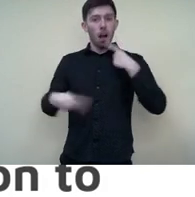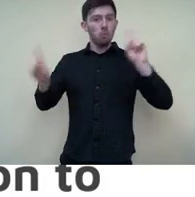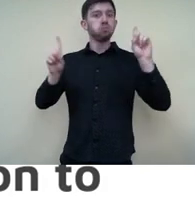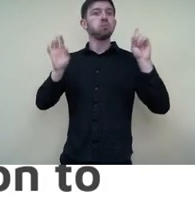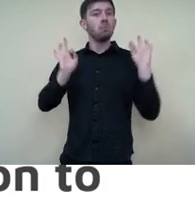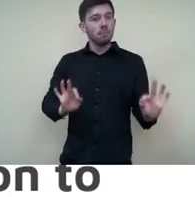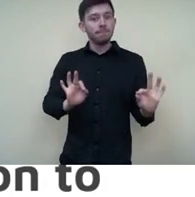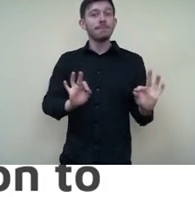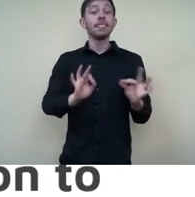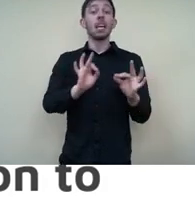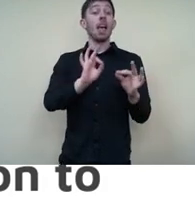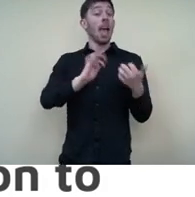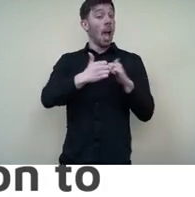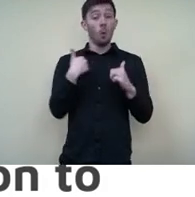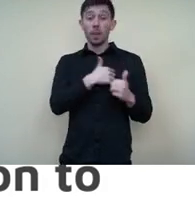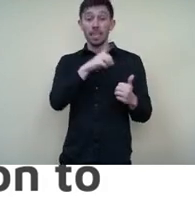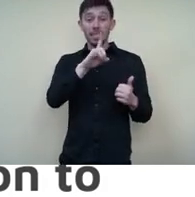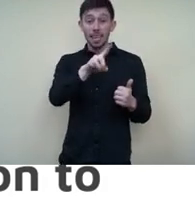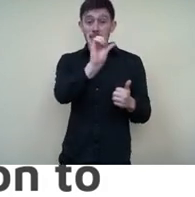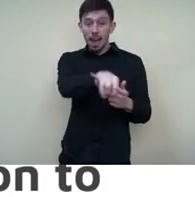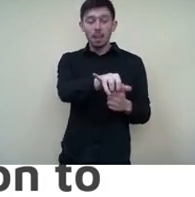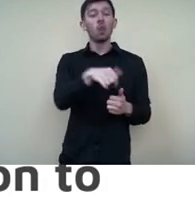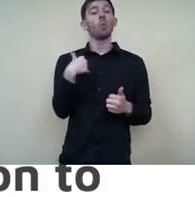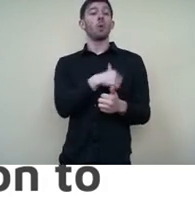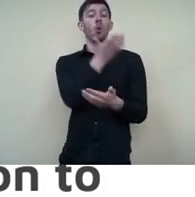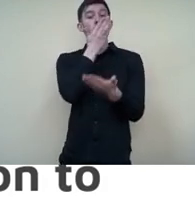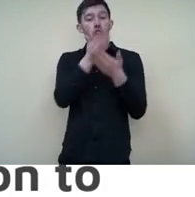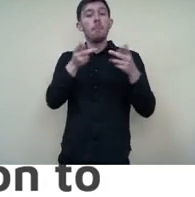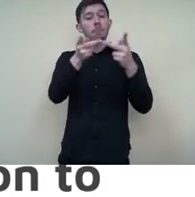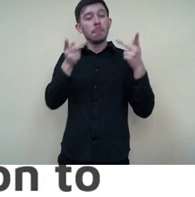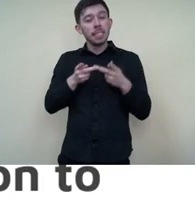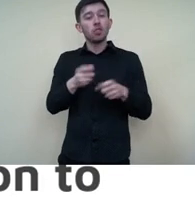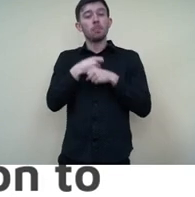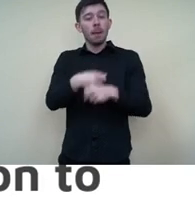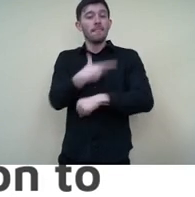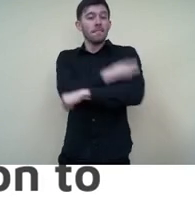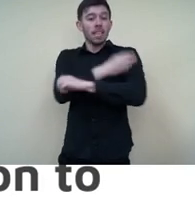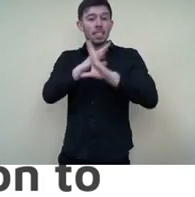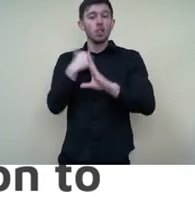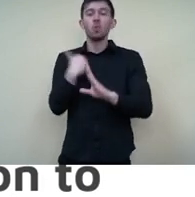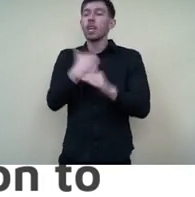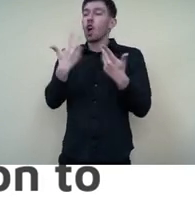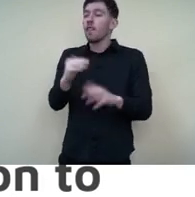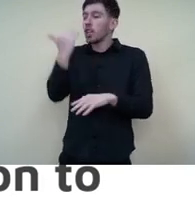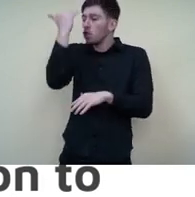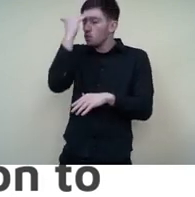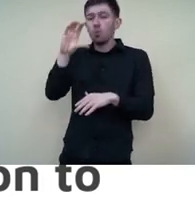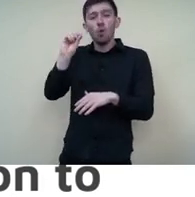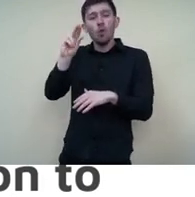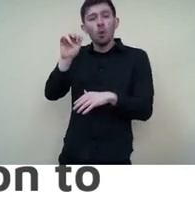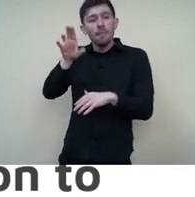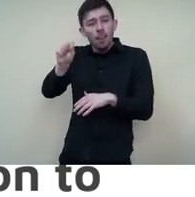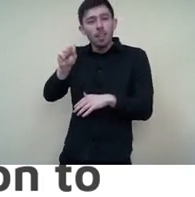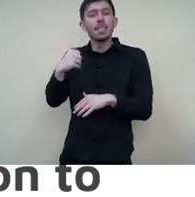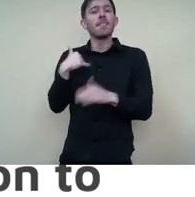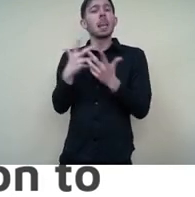what enabled us to do that was that we were in a good position to produce the vaccines, because we already knew coronaviruses. We already had a lot of